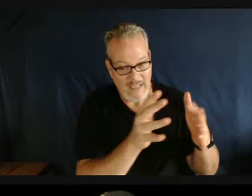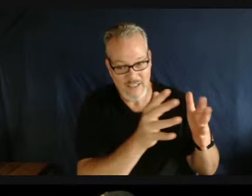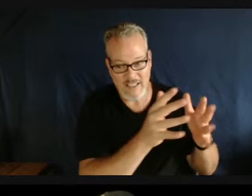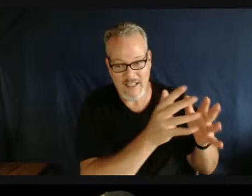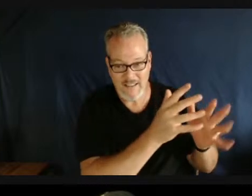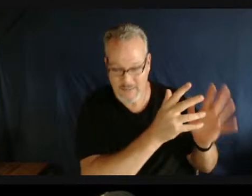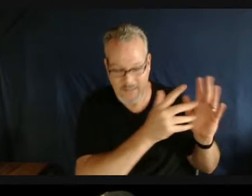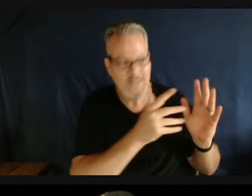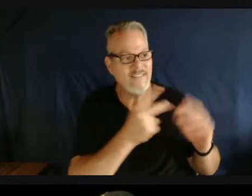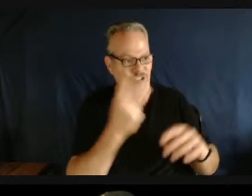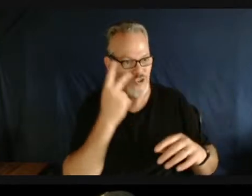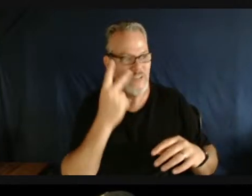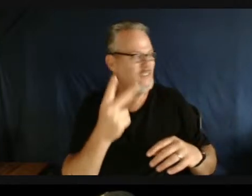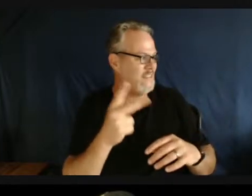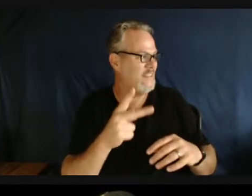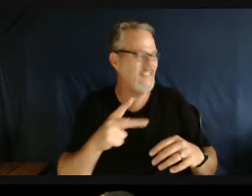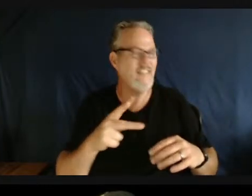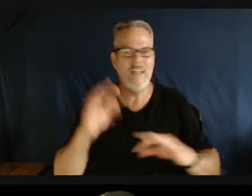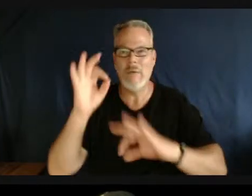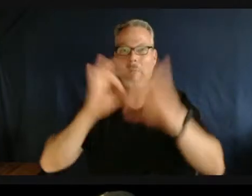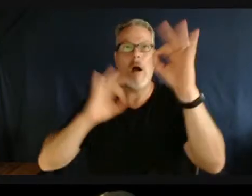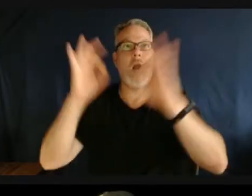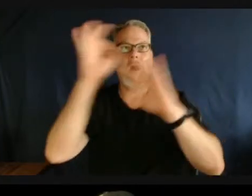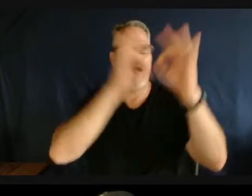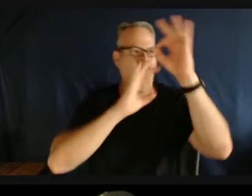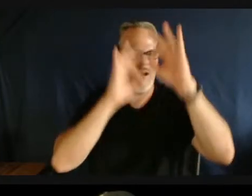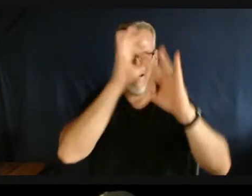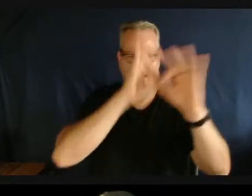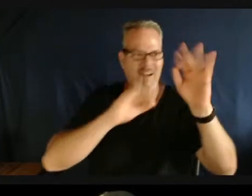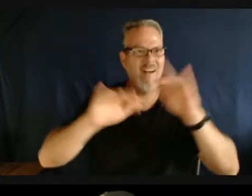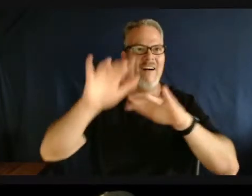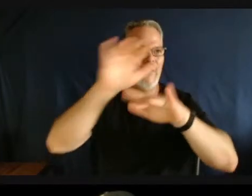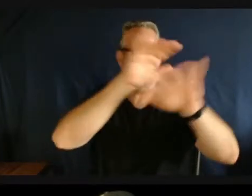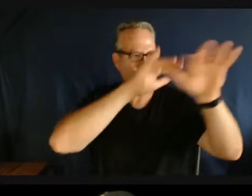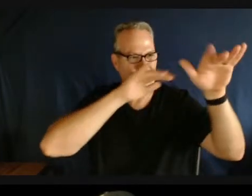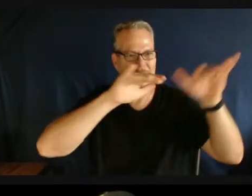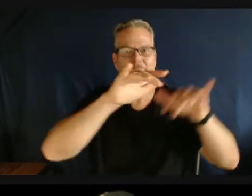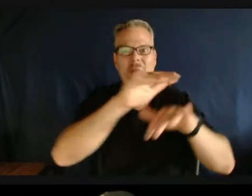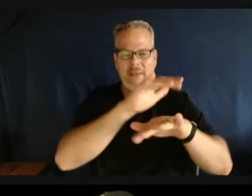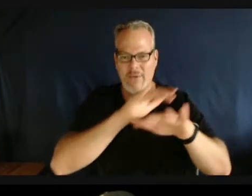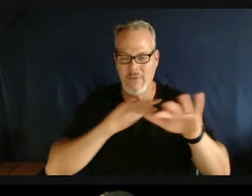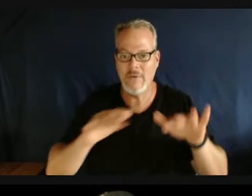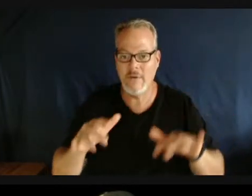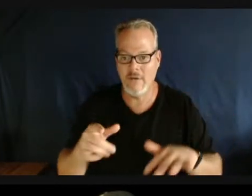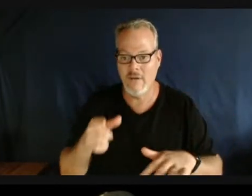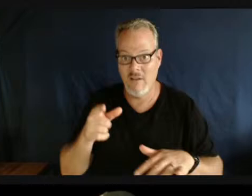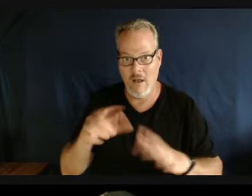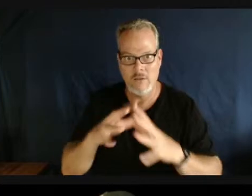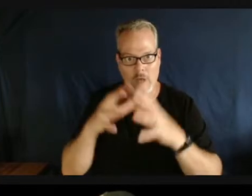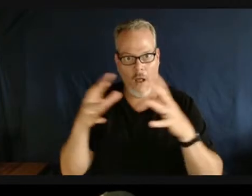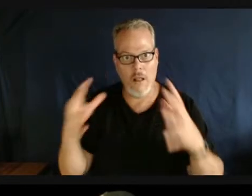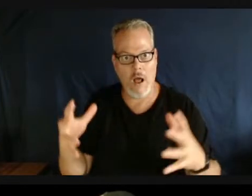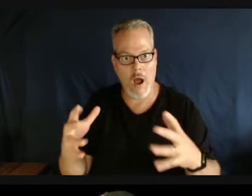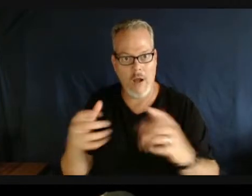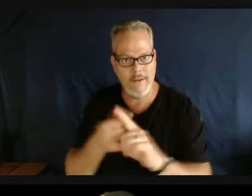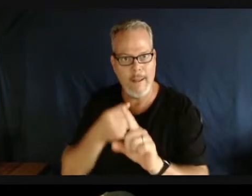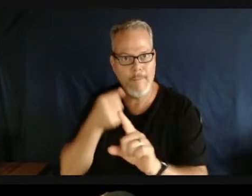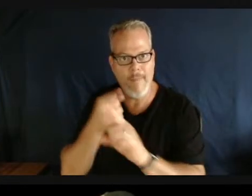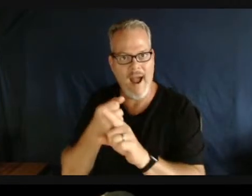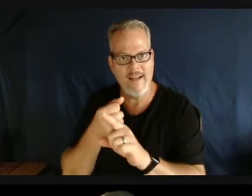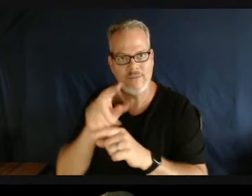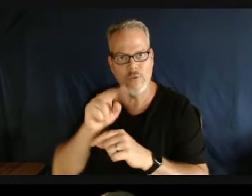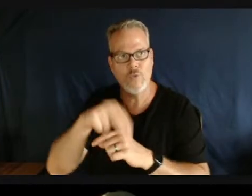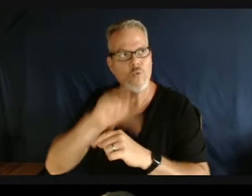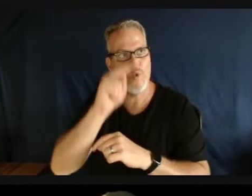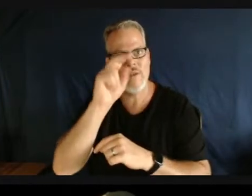across the islands here. And you can see quite a lot, even over Oahu and Kauai, impacting in the next 24 hours